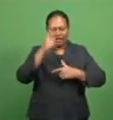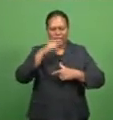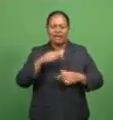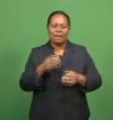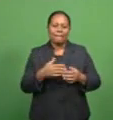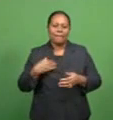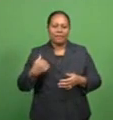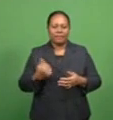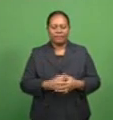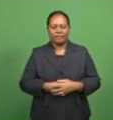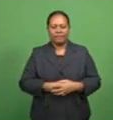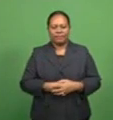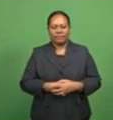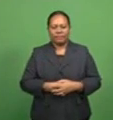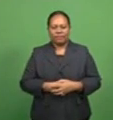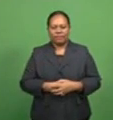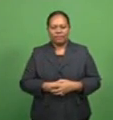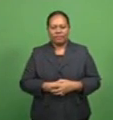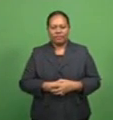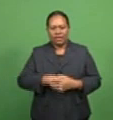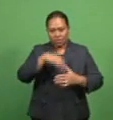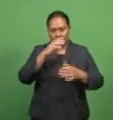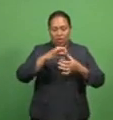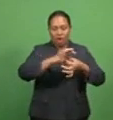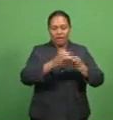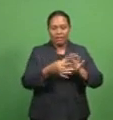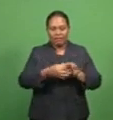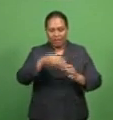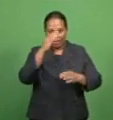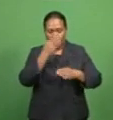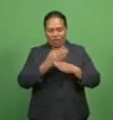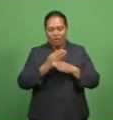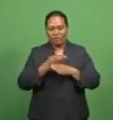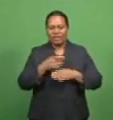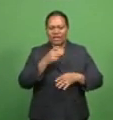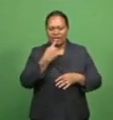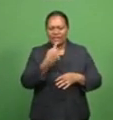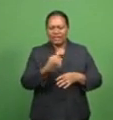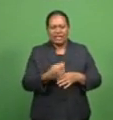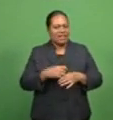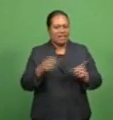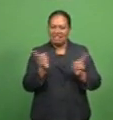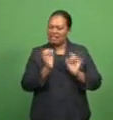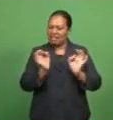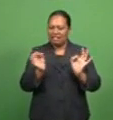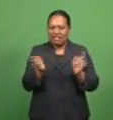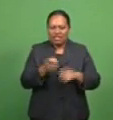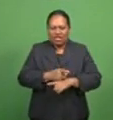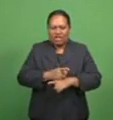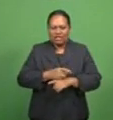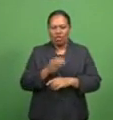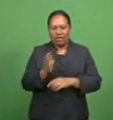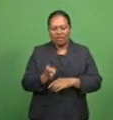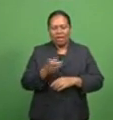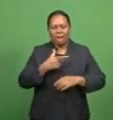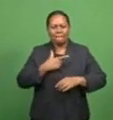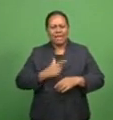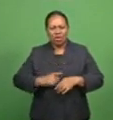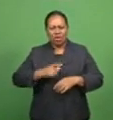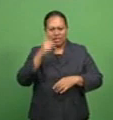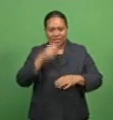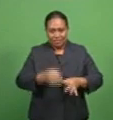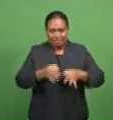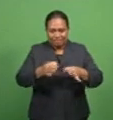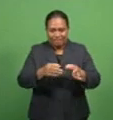Series. Olympic hopeful Eugene VOLLMER is adamant that nothing changes for him as he uses the postponement